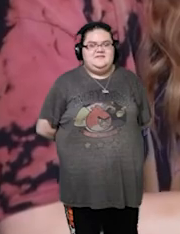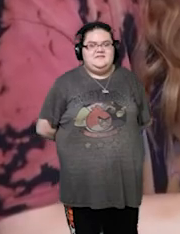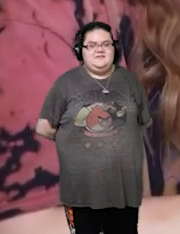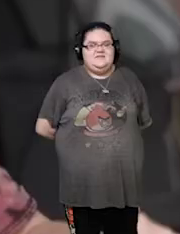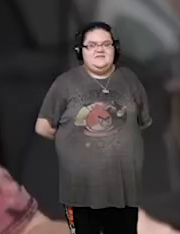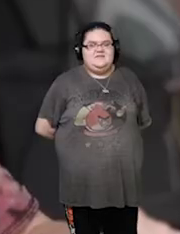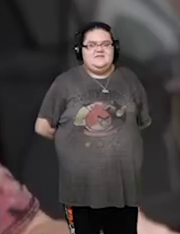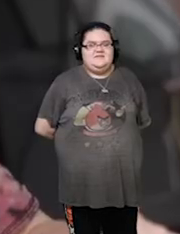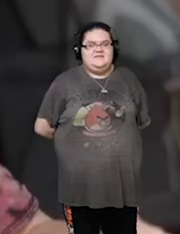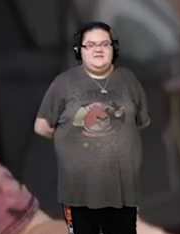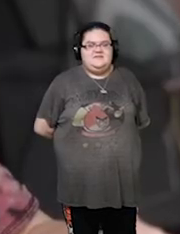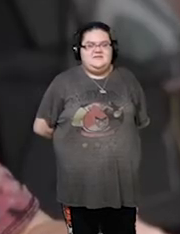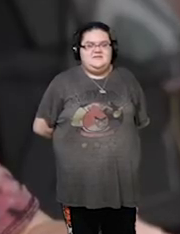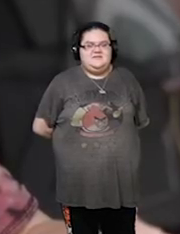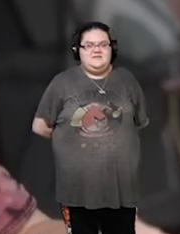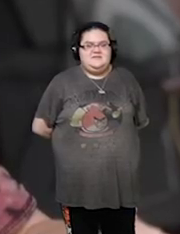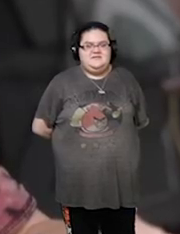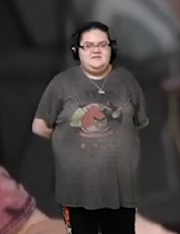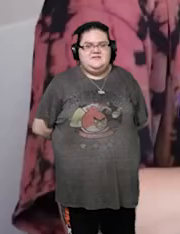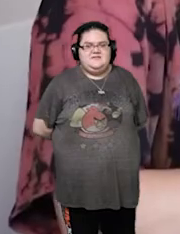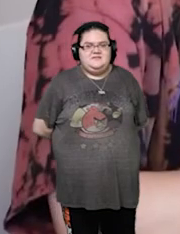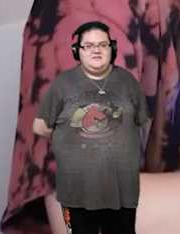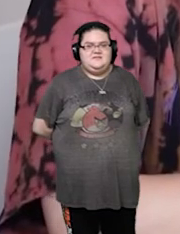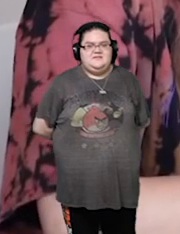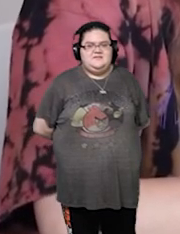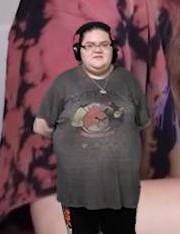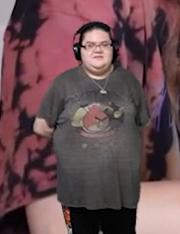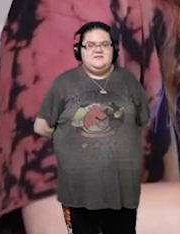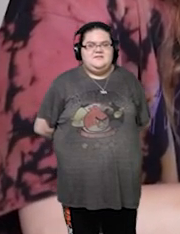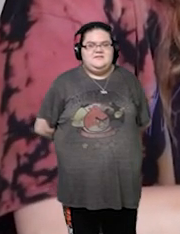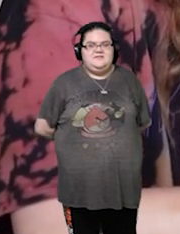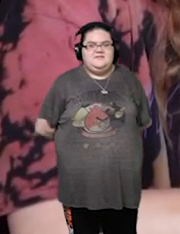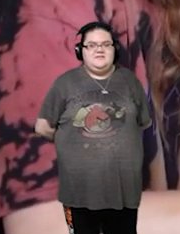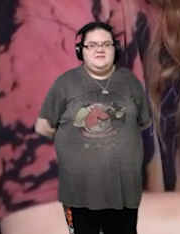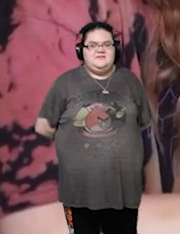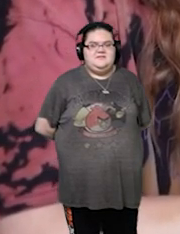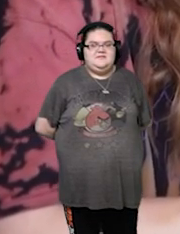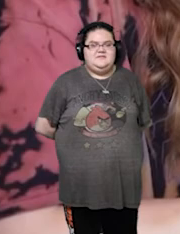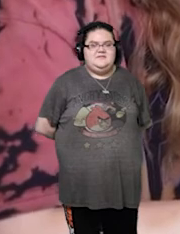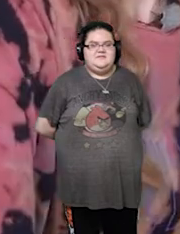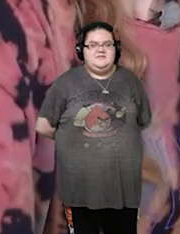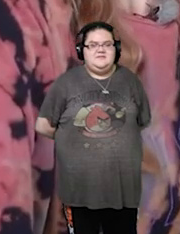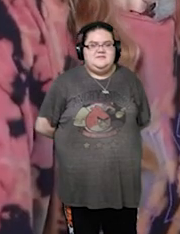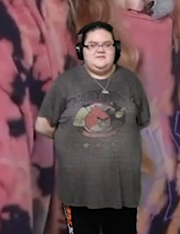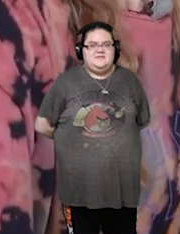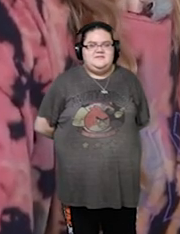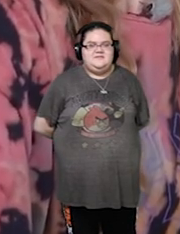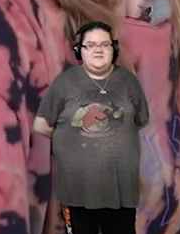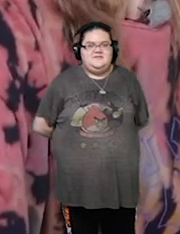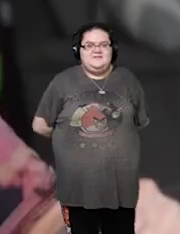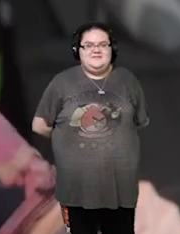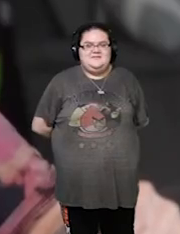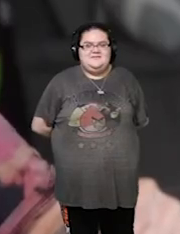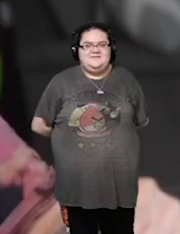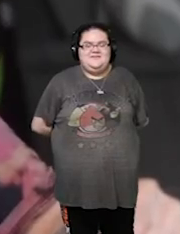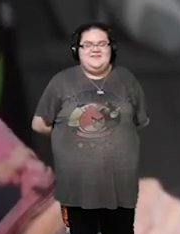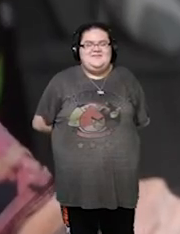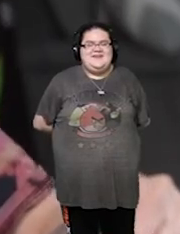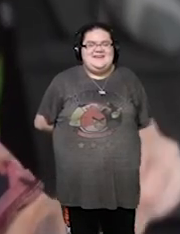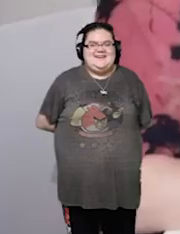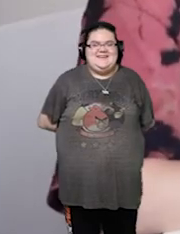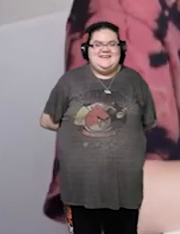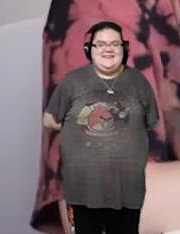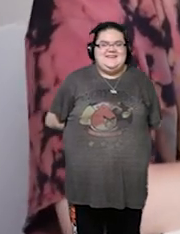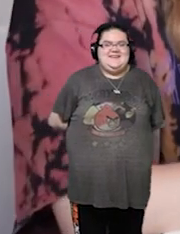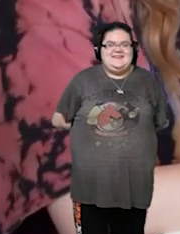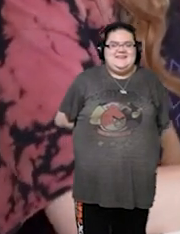the expensive one? Well, if that one's Durex, Durex ain't that expensive, right? Is it £5-6? Wow, you've changed, bro. Well, can you take this off me? What do you